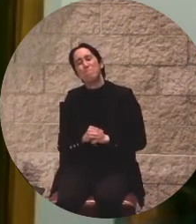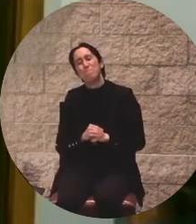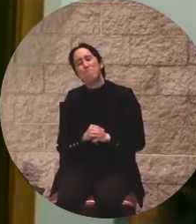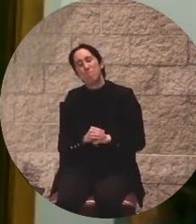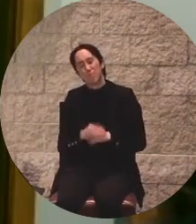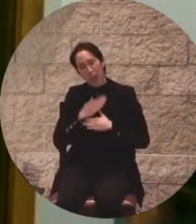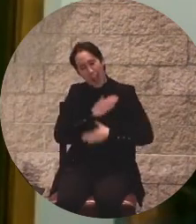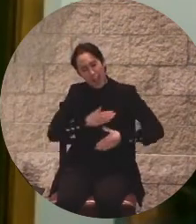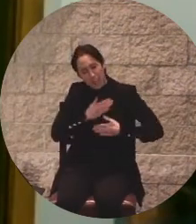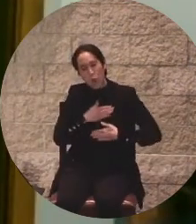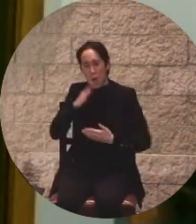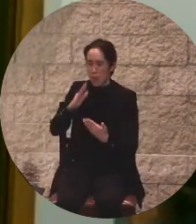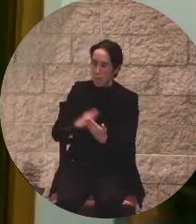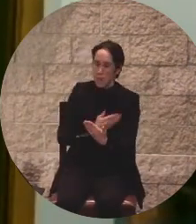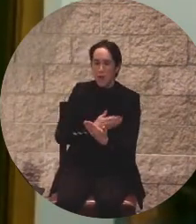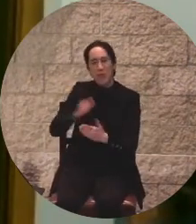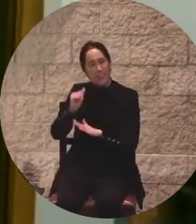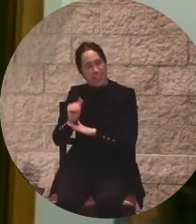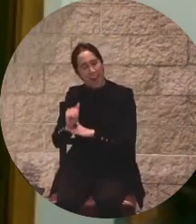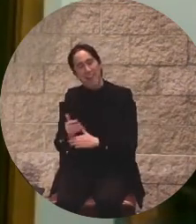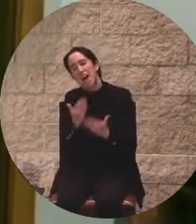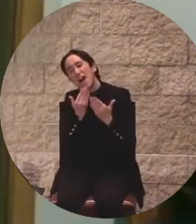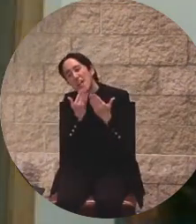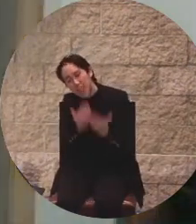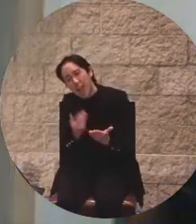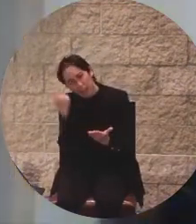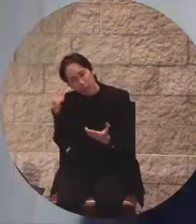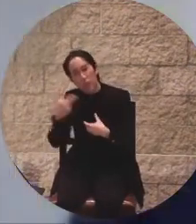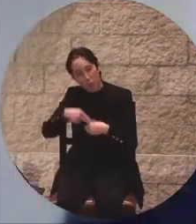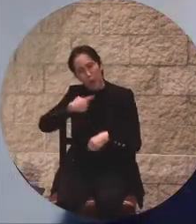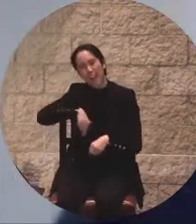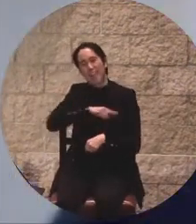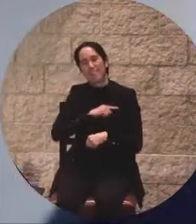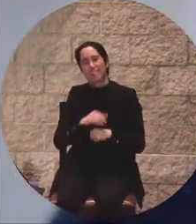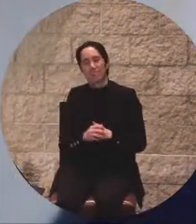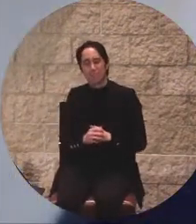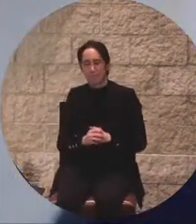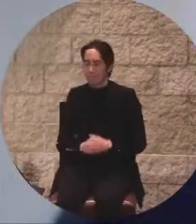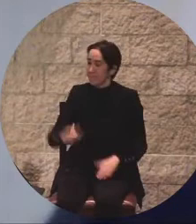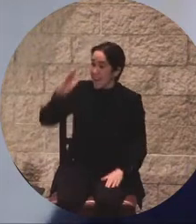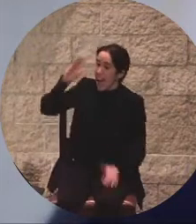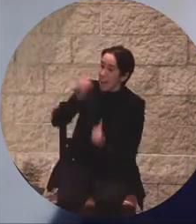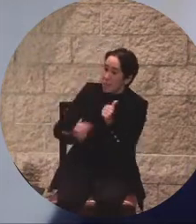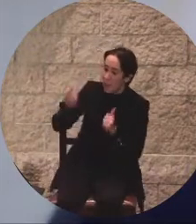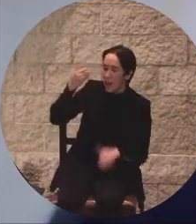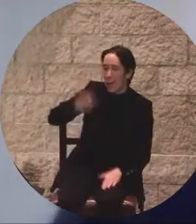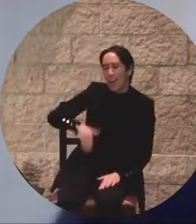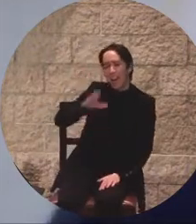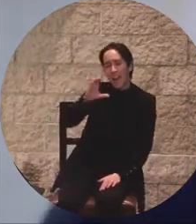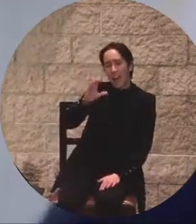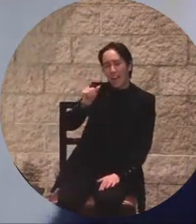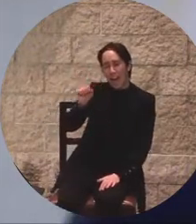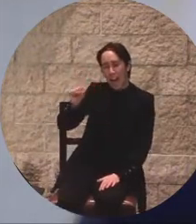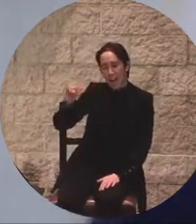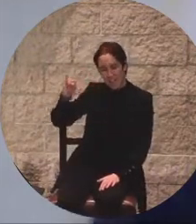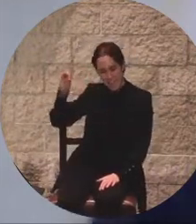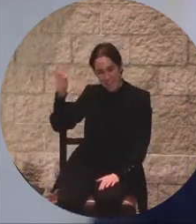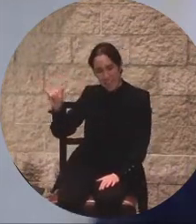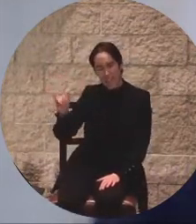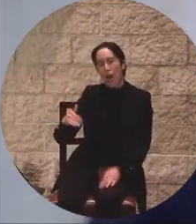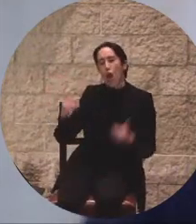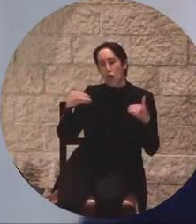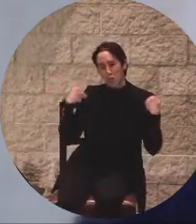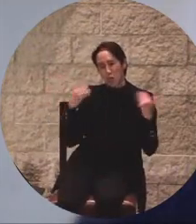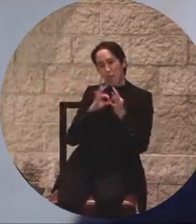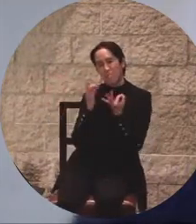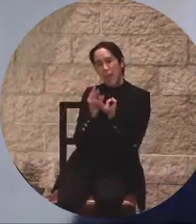the concert. Thank you for being here. Hi everyone, I'm Cassidy, the Youth and Family Ministry Director here